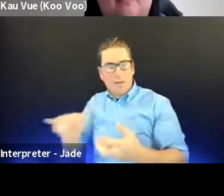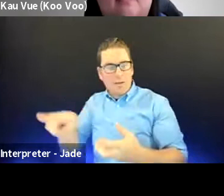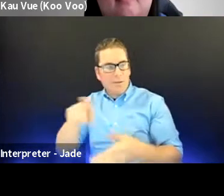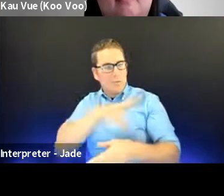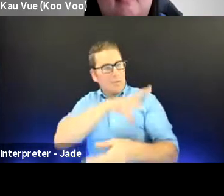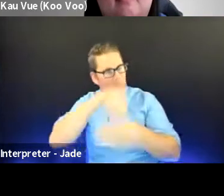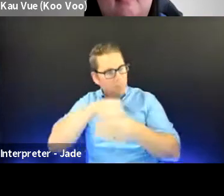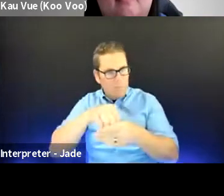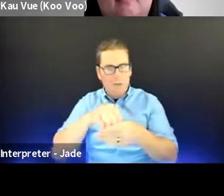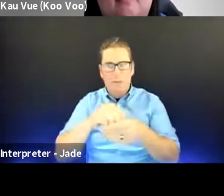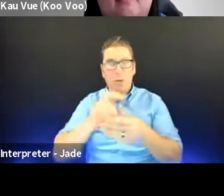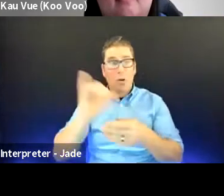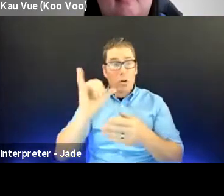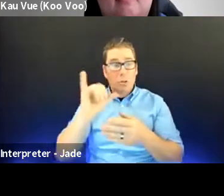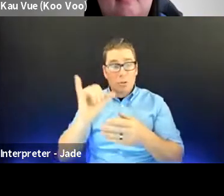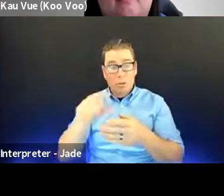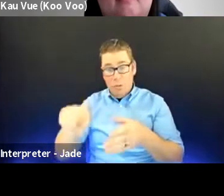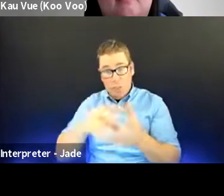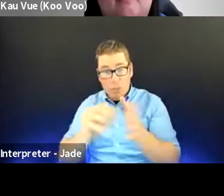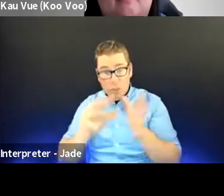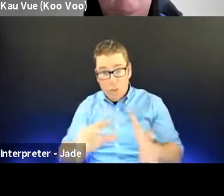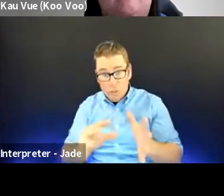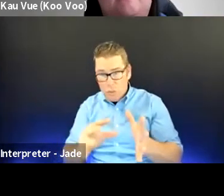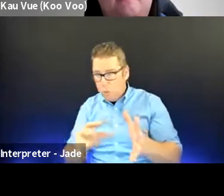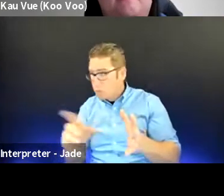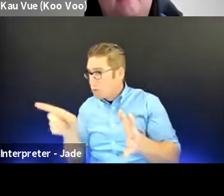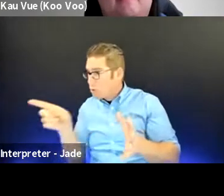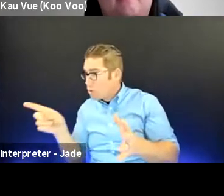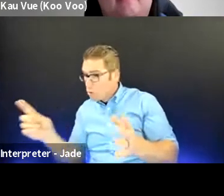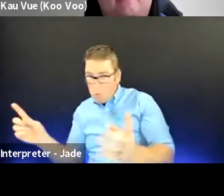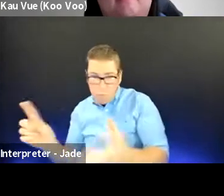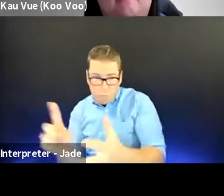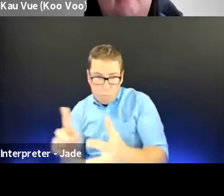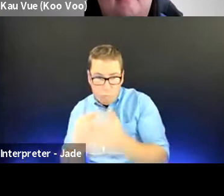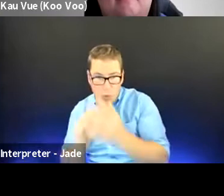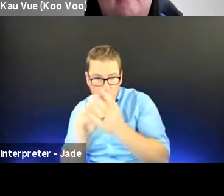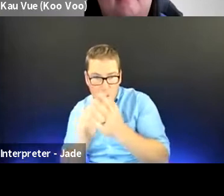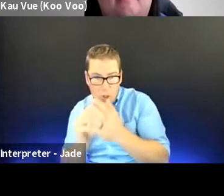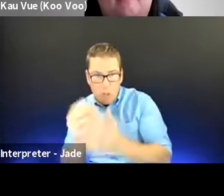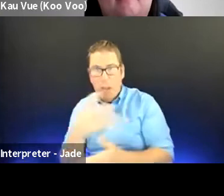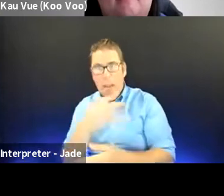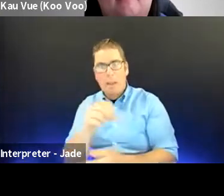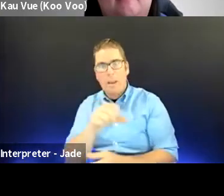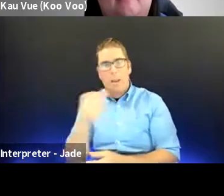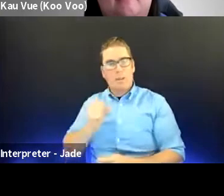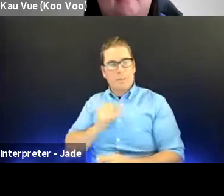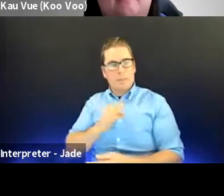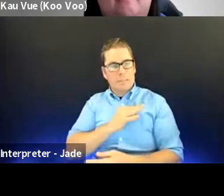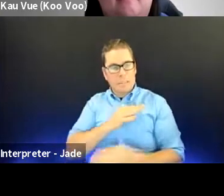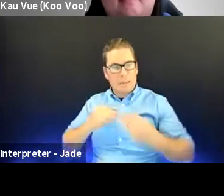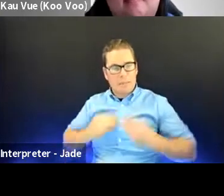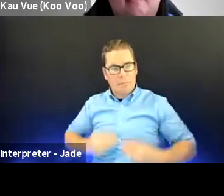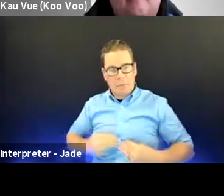learn from the students and learn from the other faculty members. So thank you for sharing with us. All right,